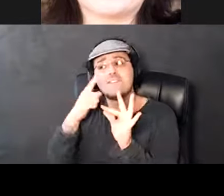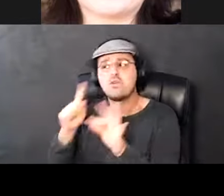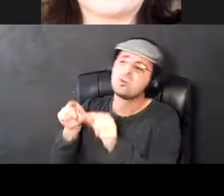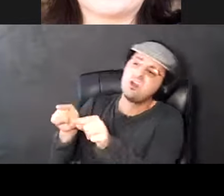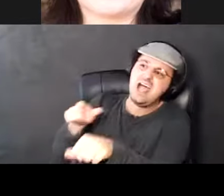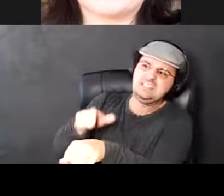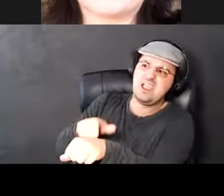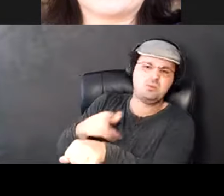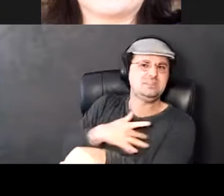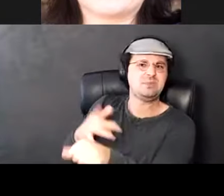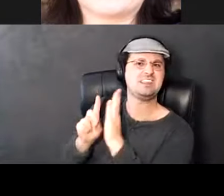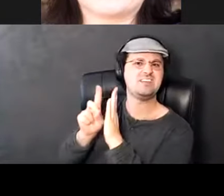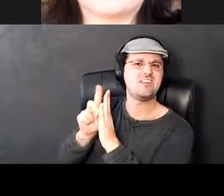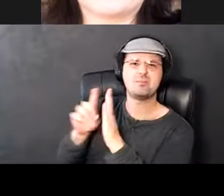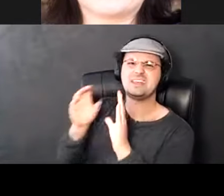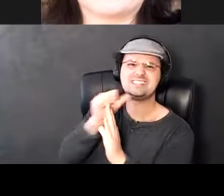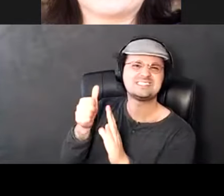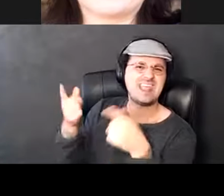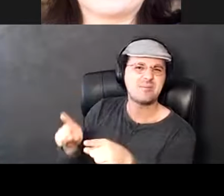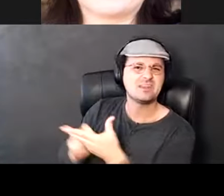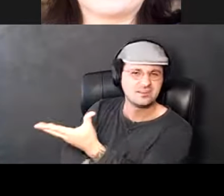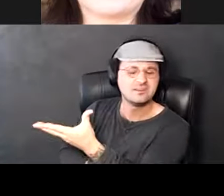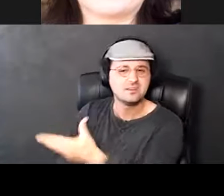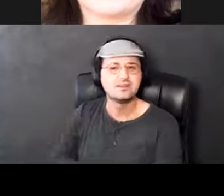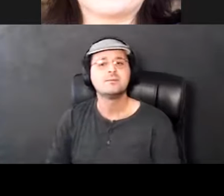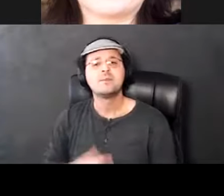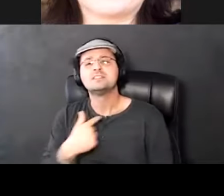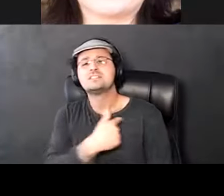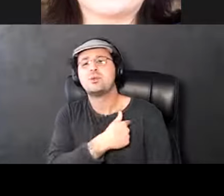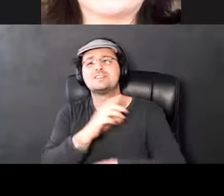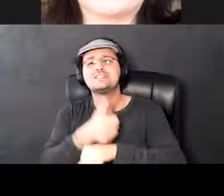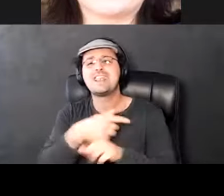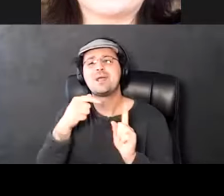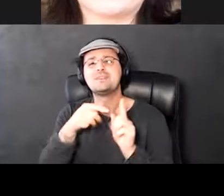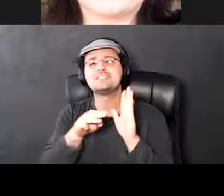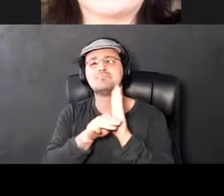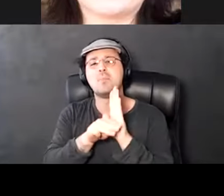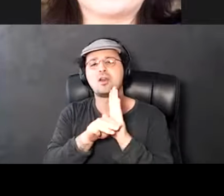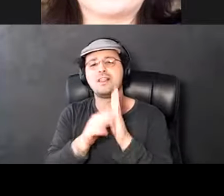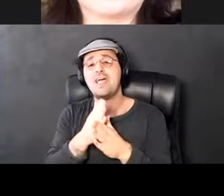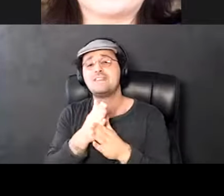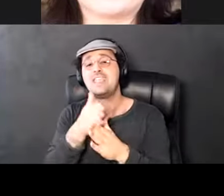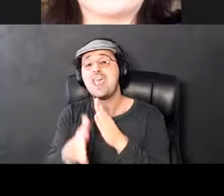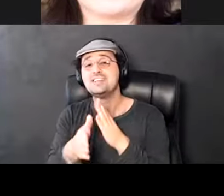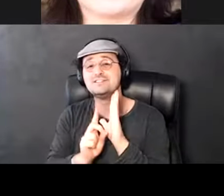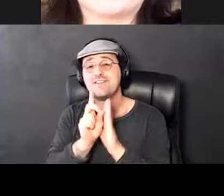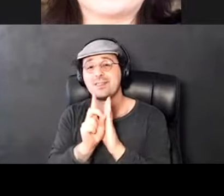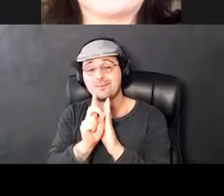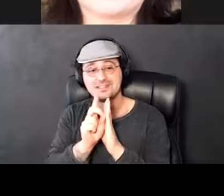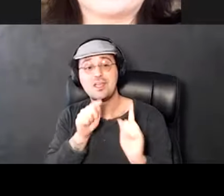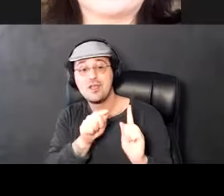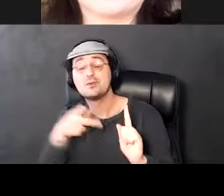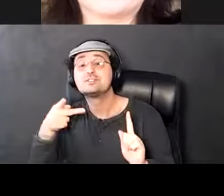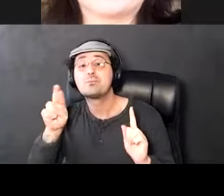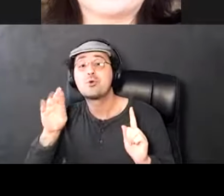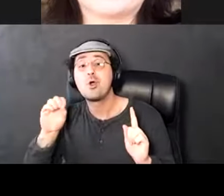All right. So we're kind of building this model where here towards the end of development, when these progenitor cells are about